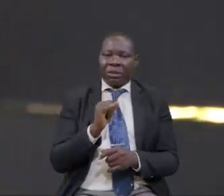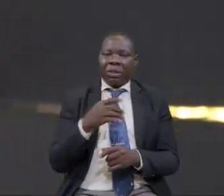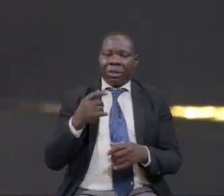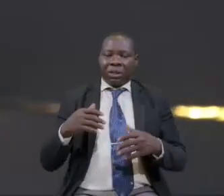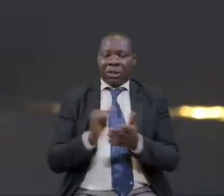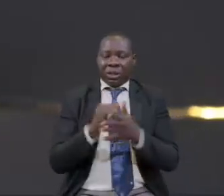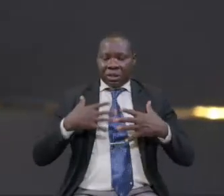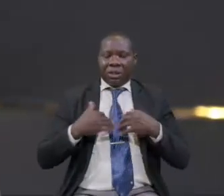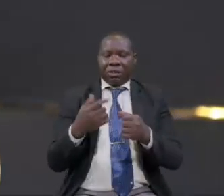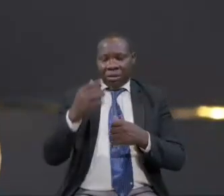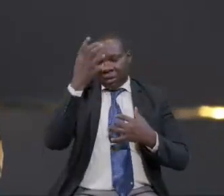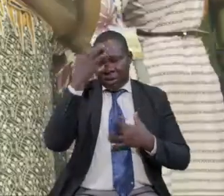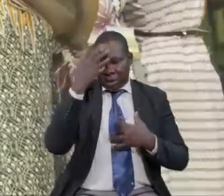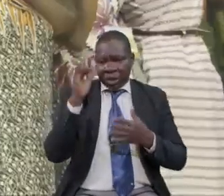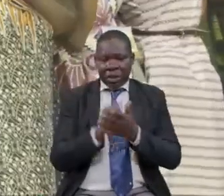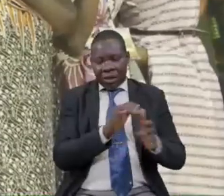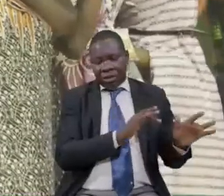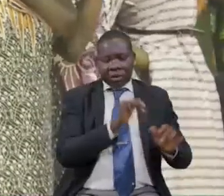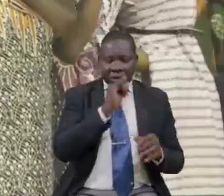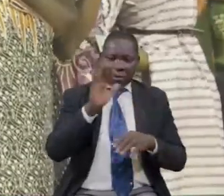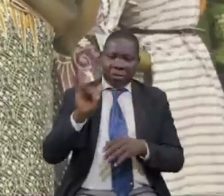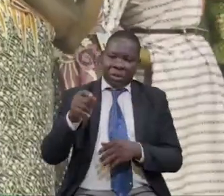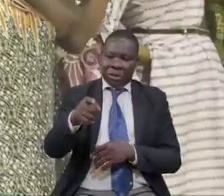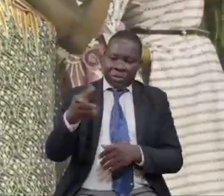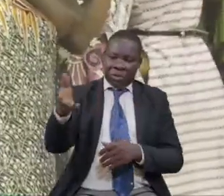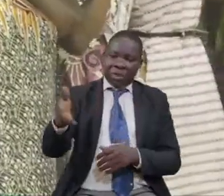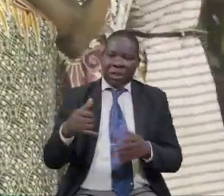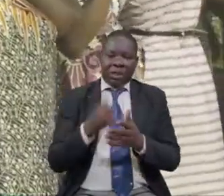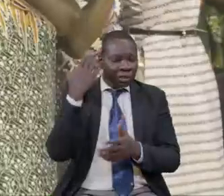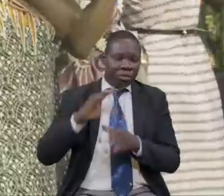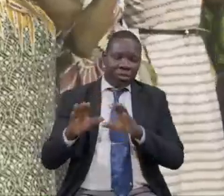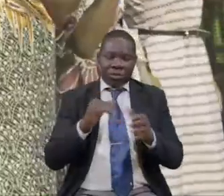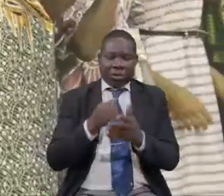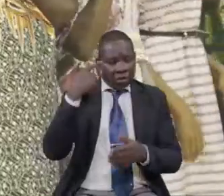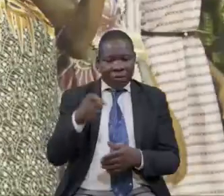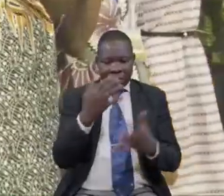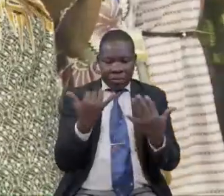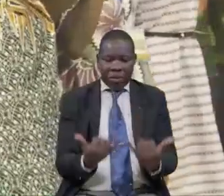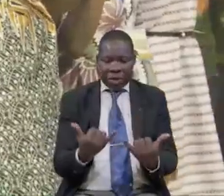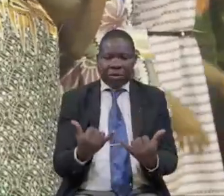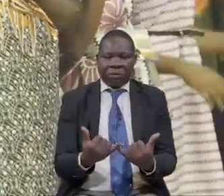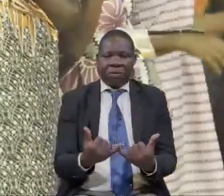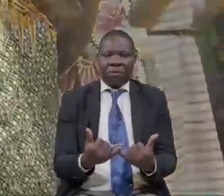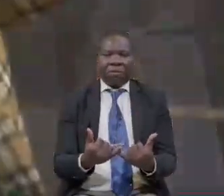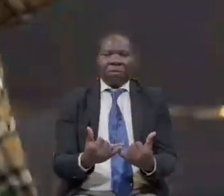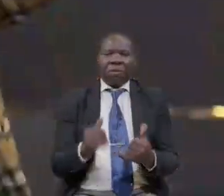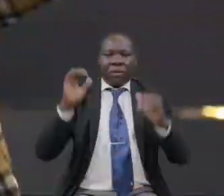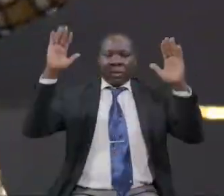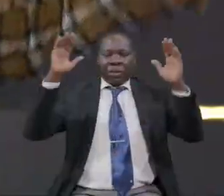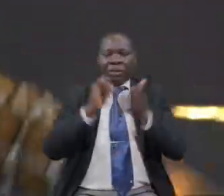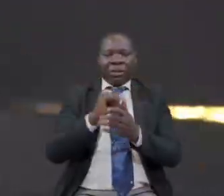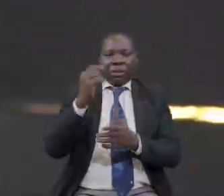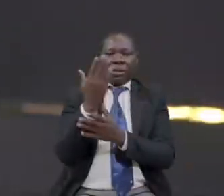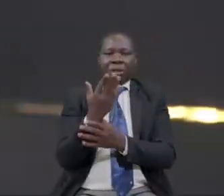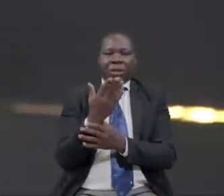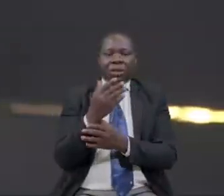that compassion is by you there. He's going to do it for you right now. Raise up the hand, lay the other hand where you